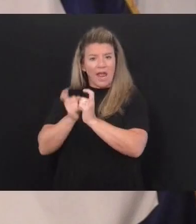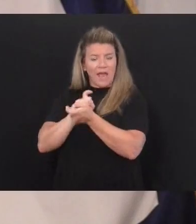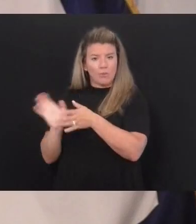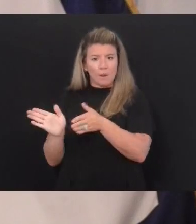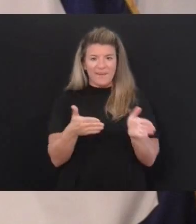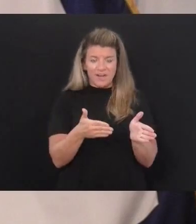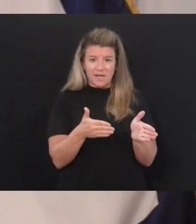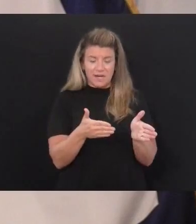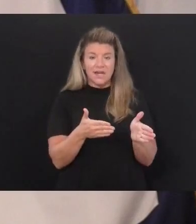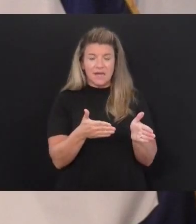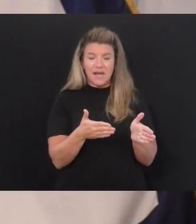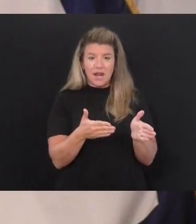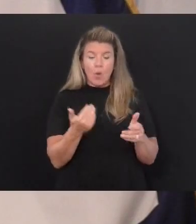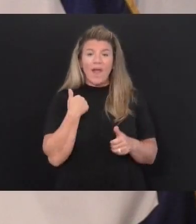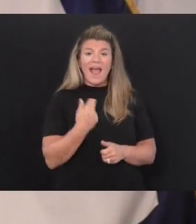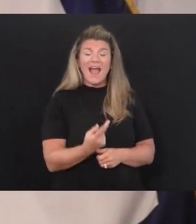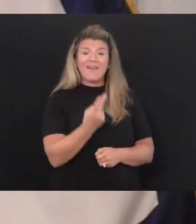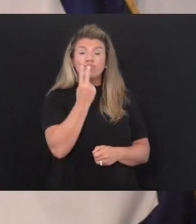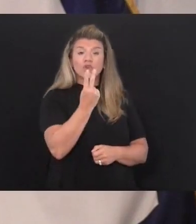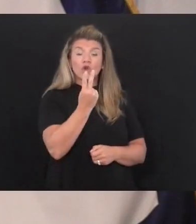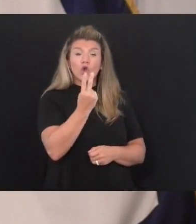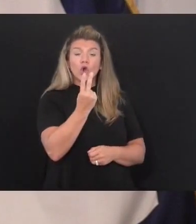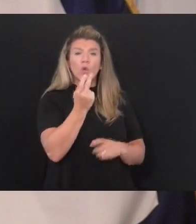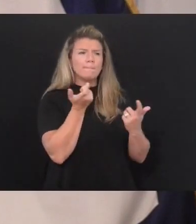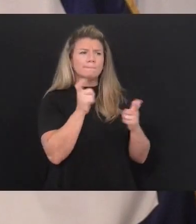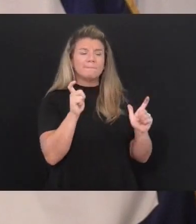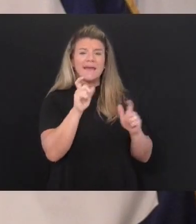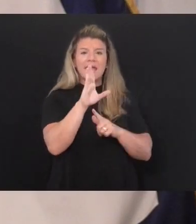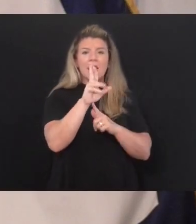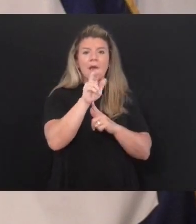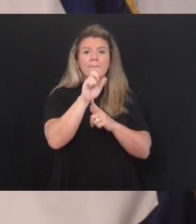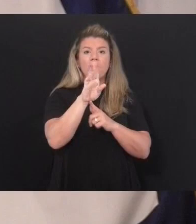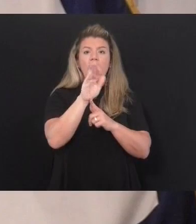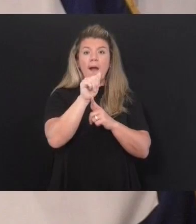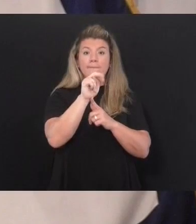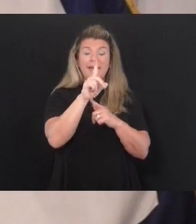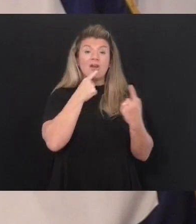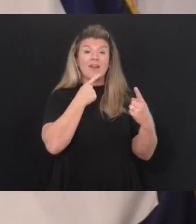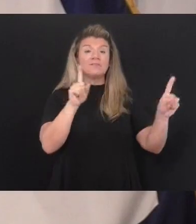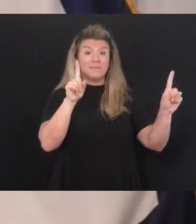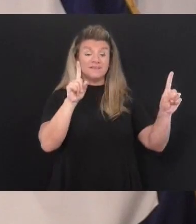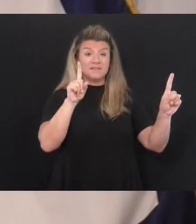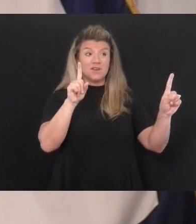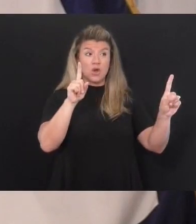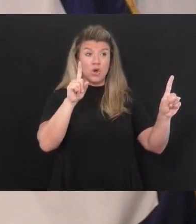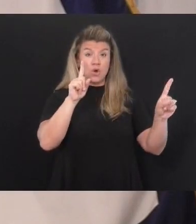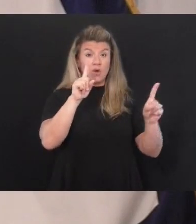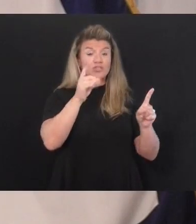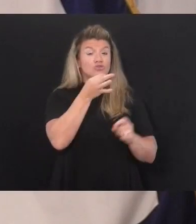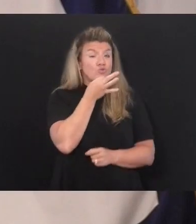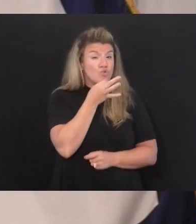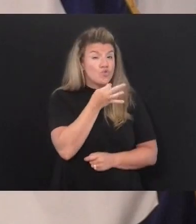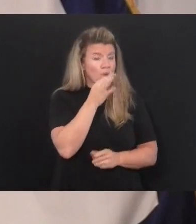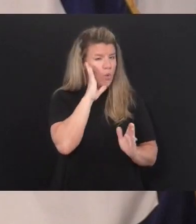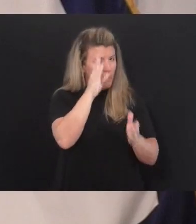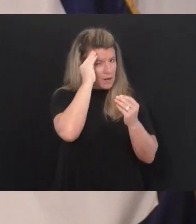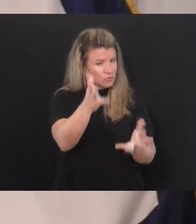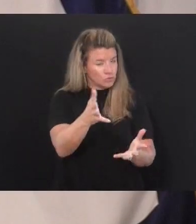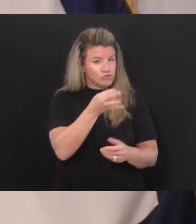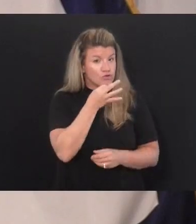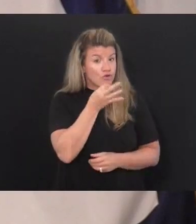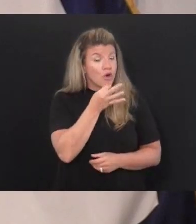but in Mon County. We have 246 active cases in Mon County and well